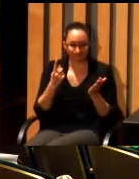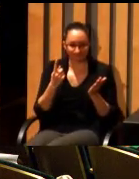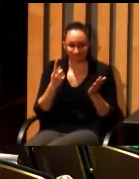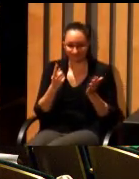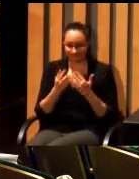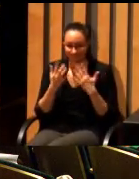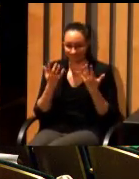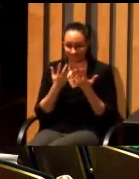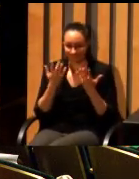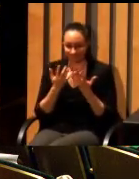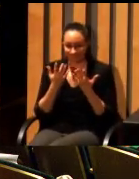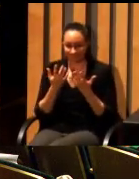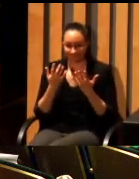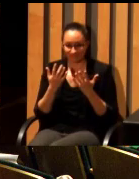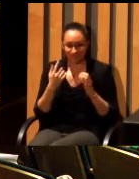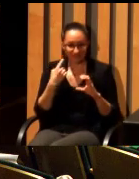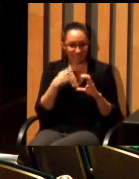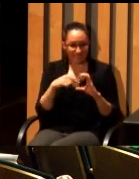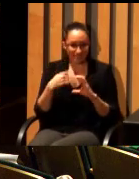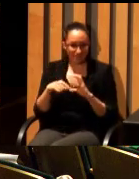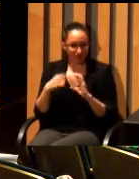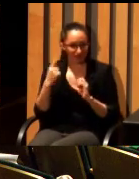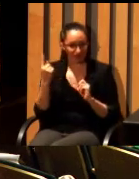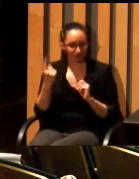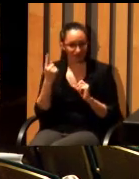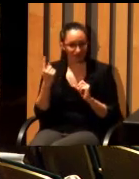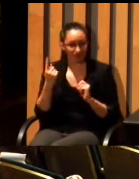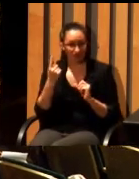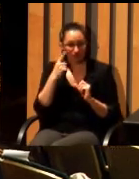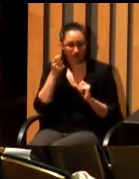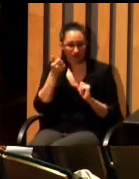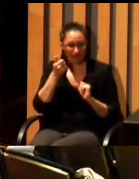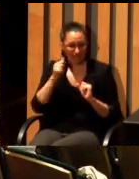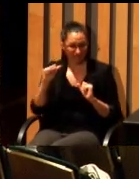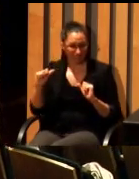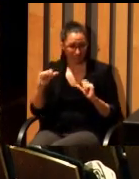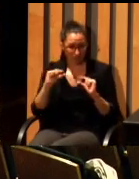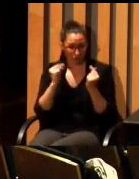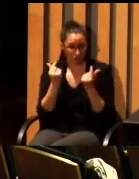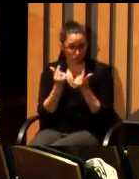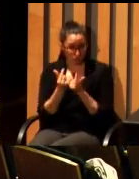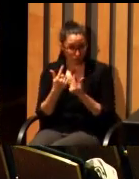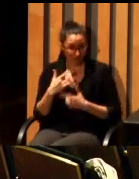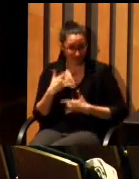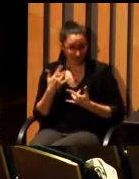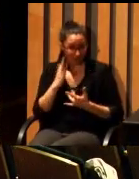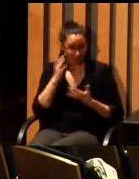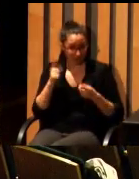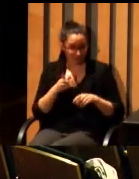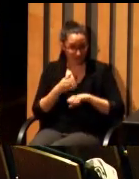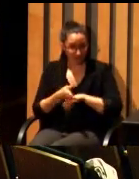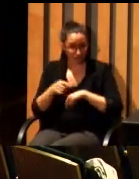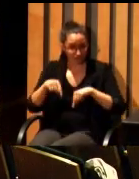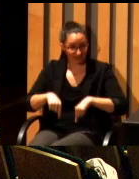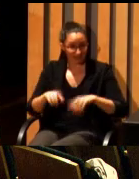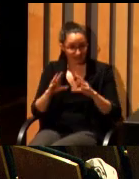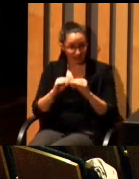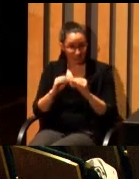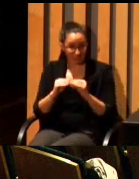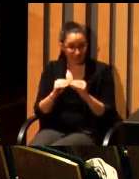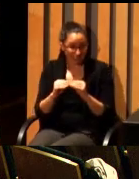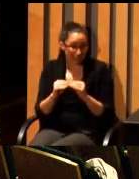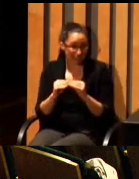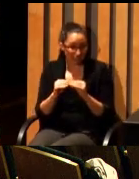email addresses and so forth for any kind of group activity that might follow